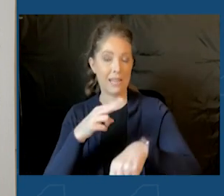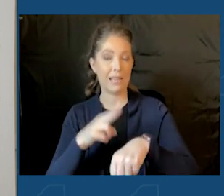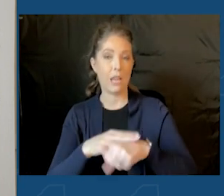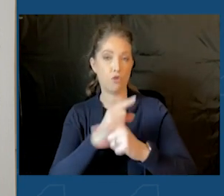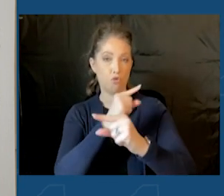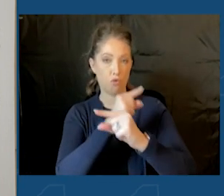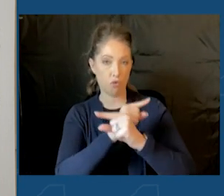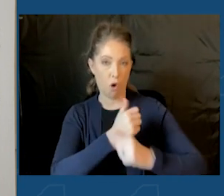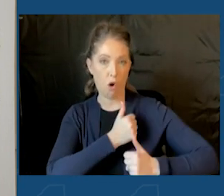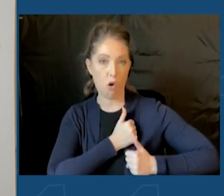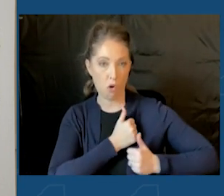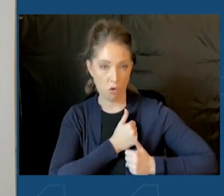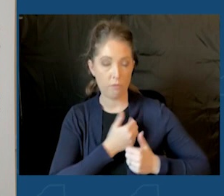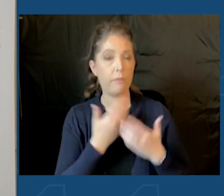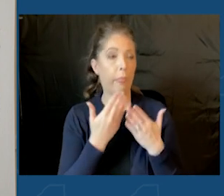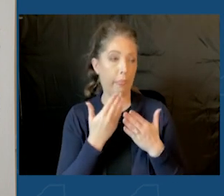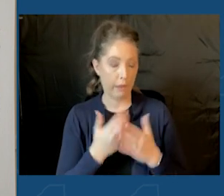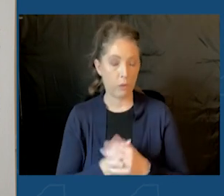and thank you, Governor.